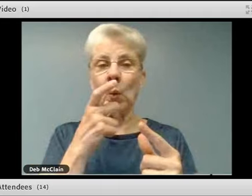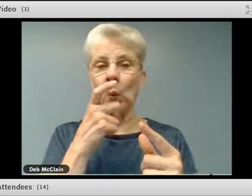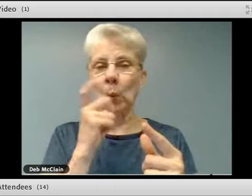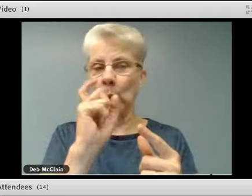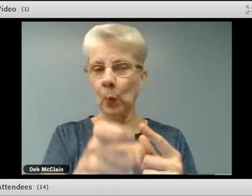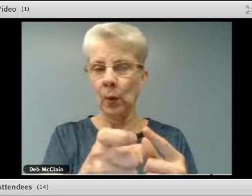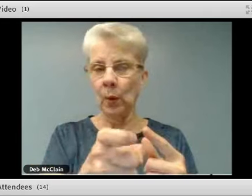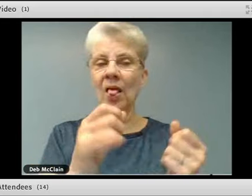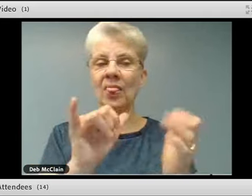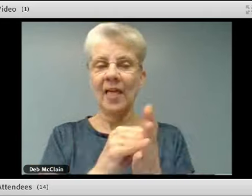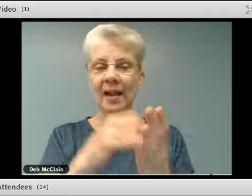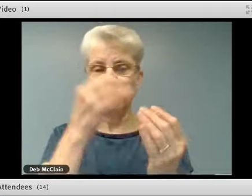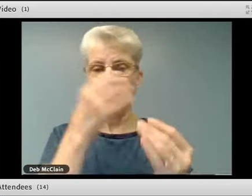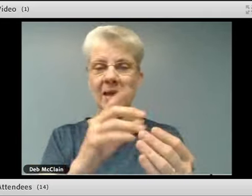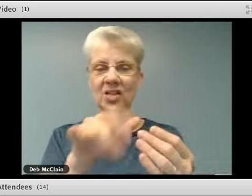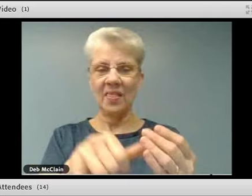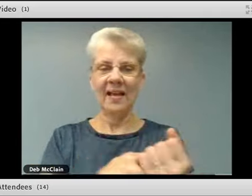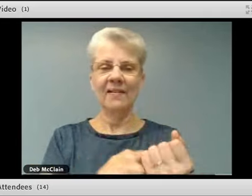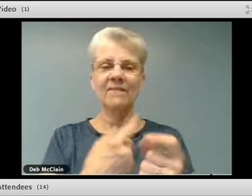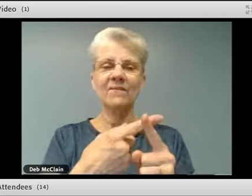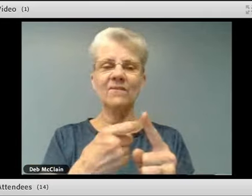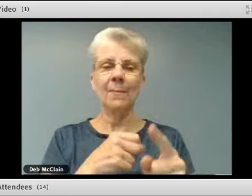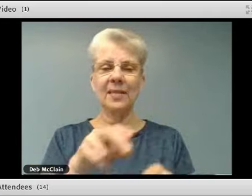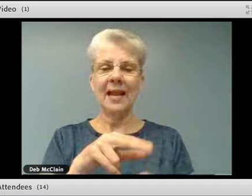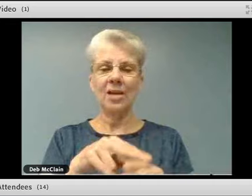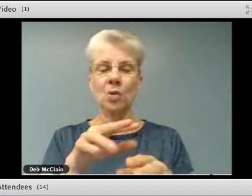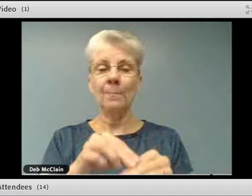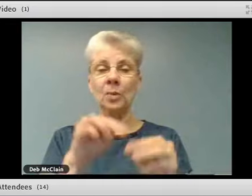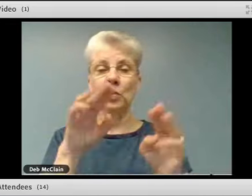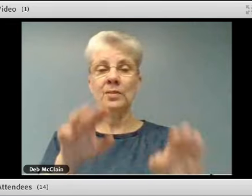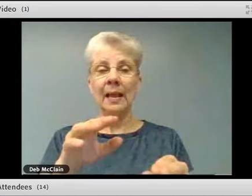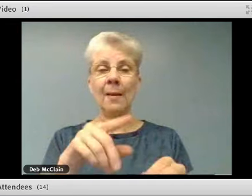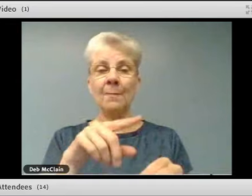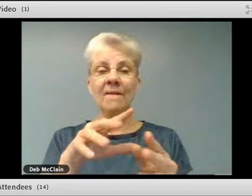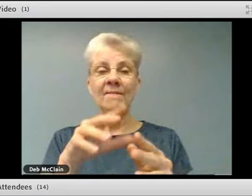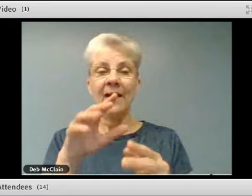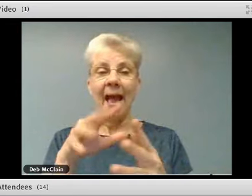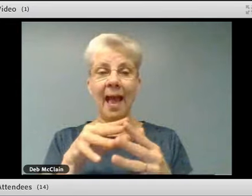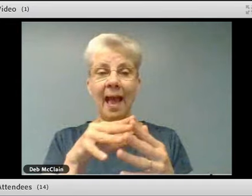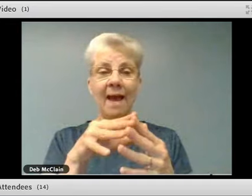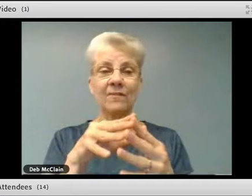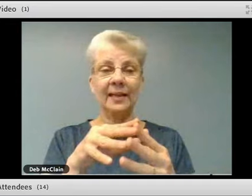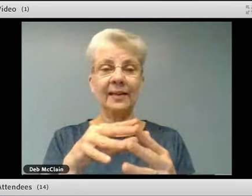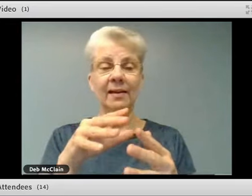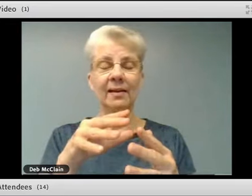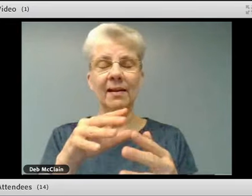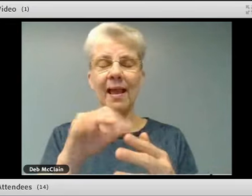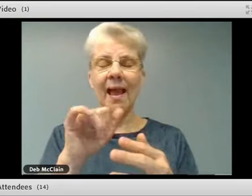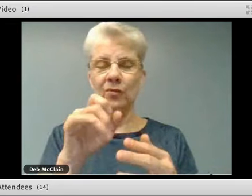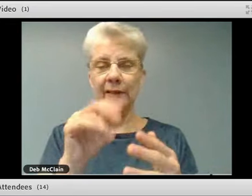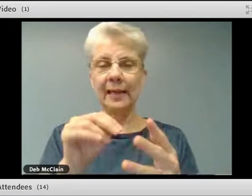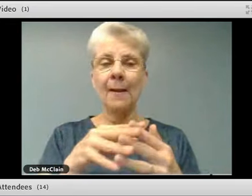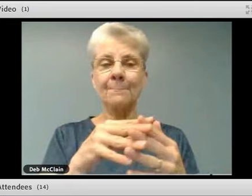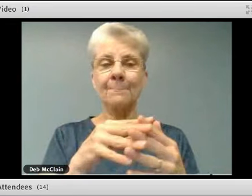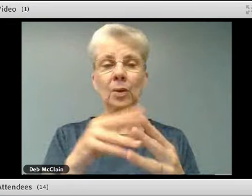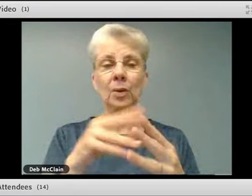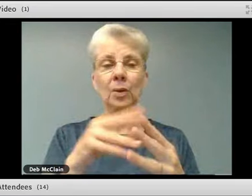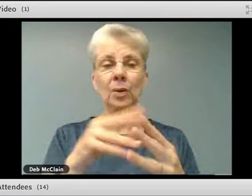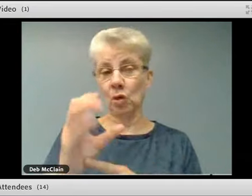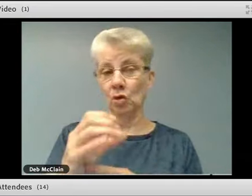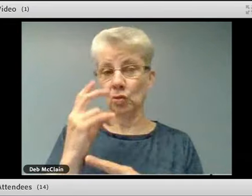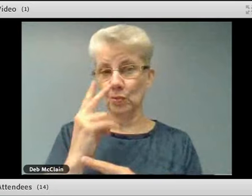this particular resource came from the National Museum of African American History and Culture. And you'll see the location